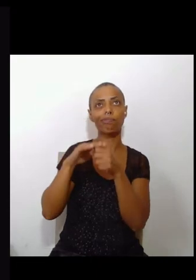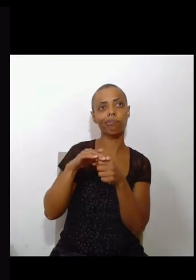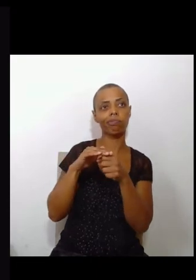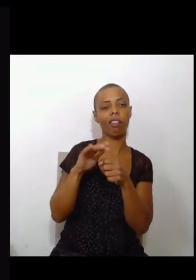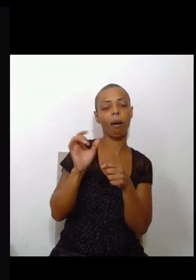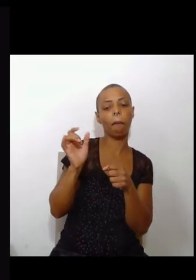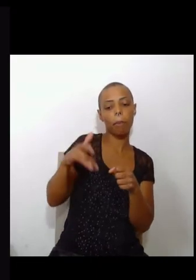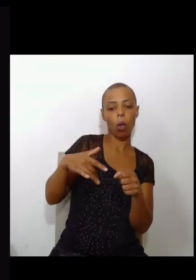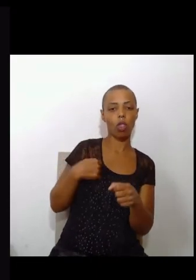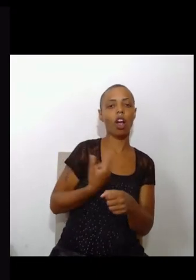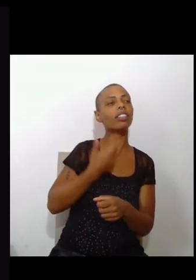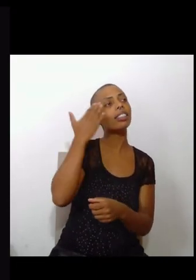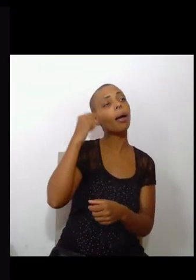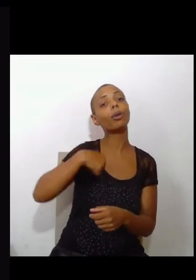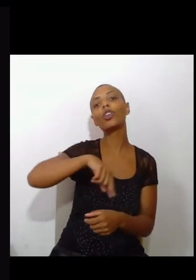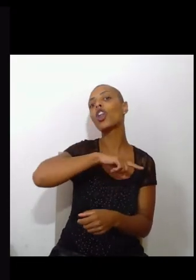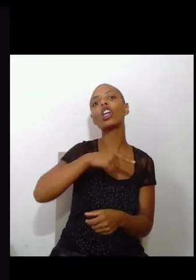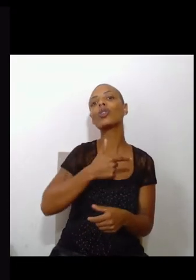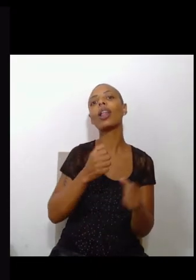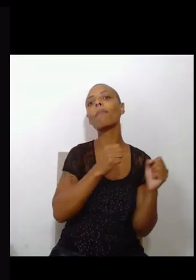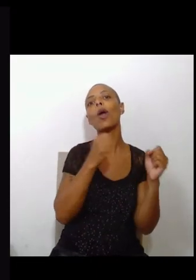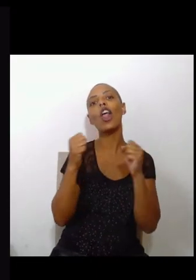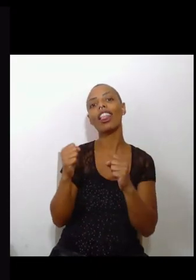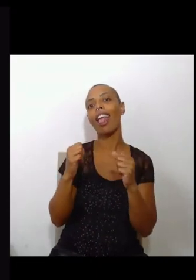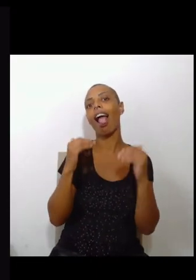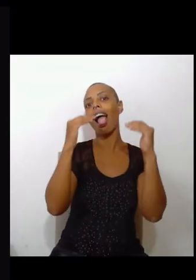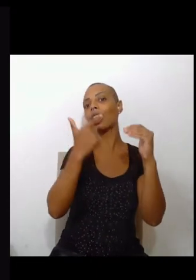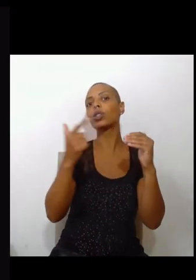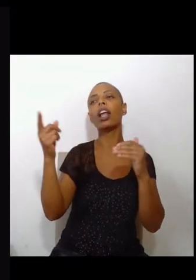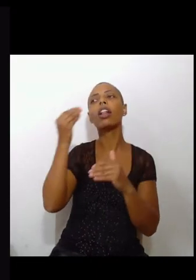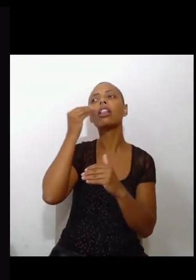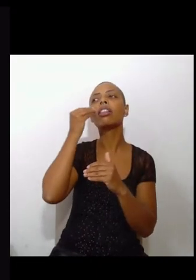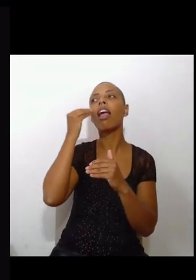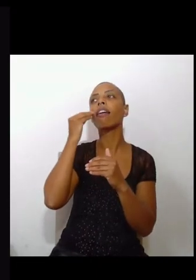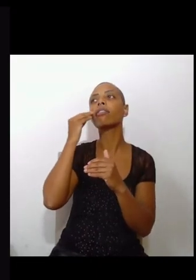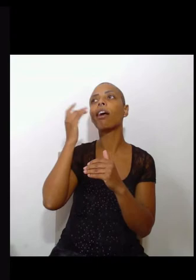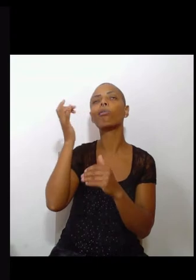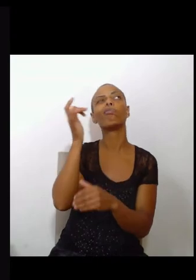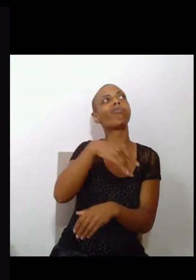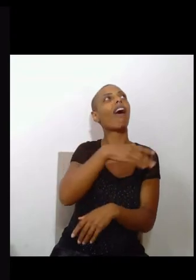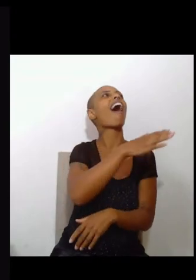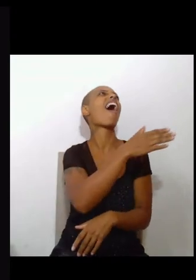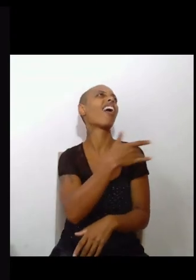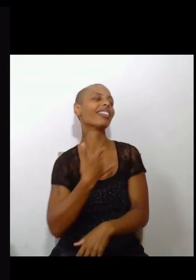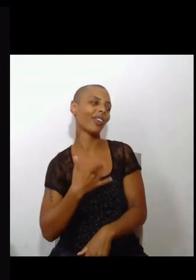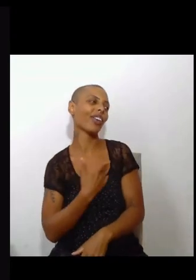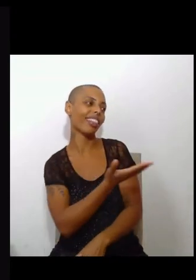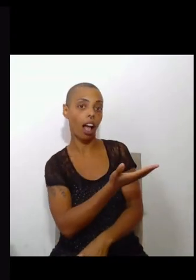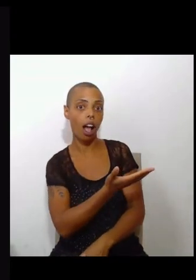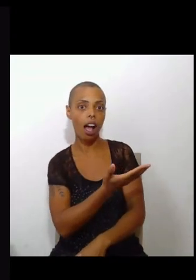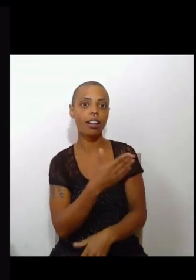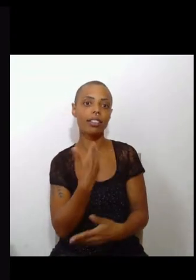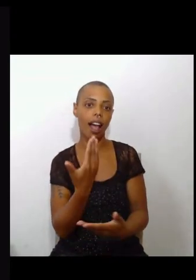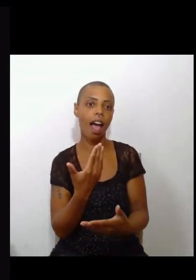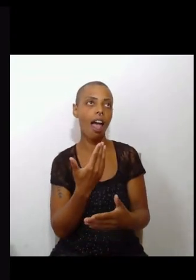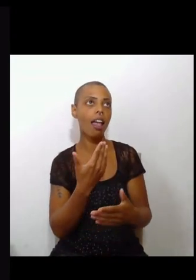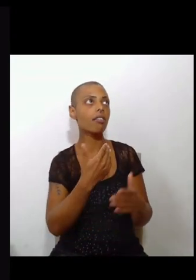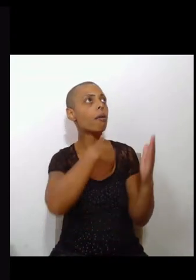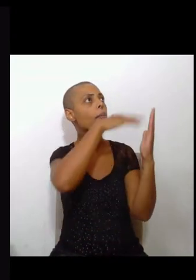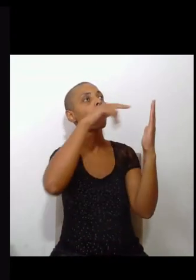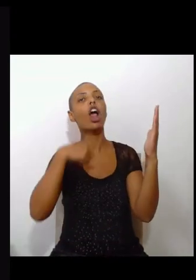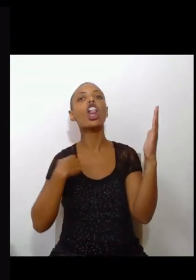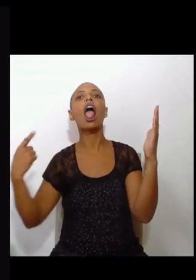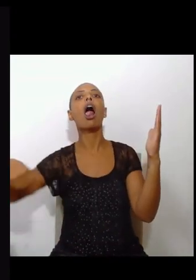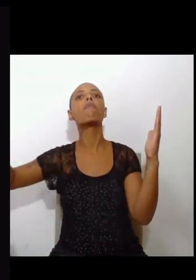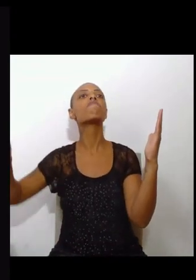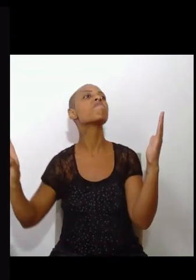show it to you by just erasing the artwork that's it they just whitewash it as something that the government or something